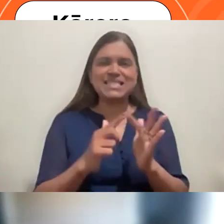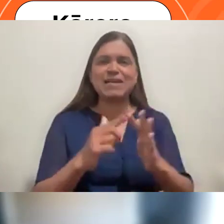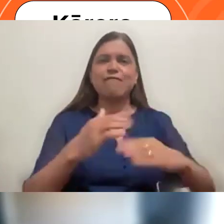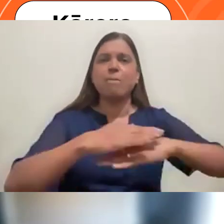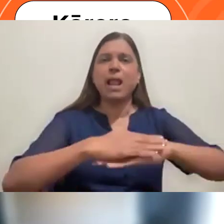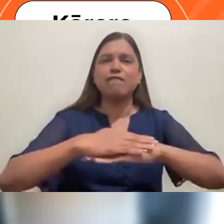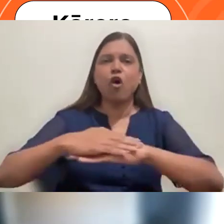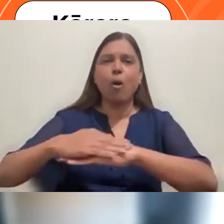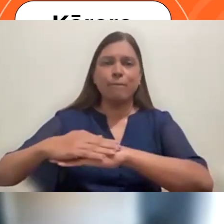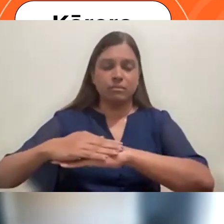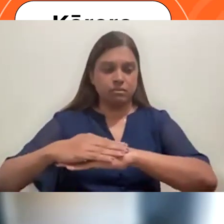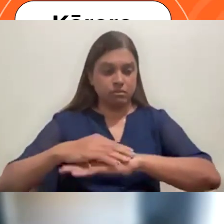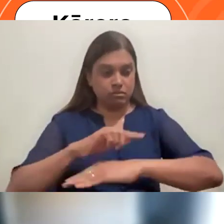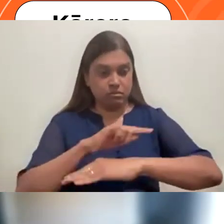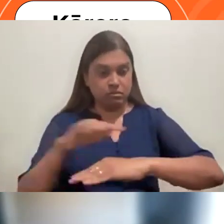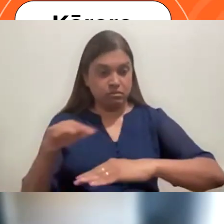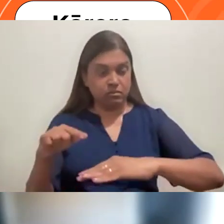use the things that